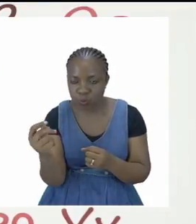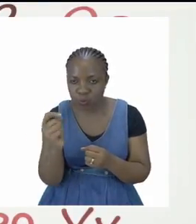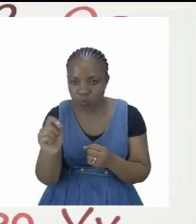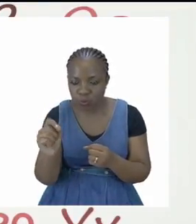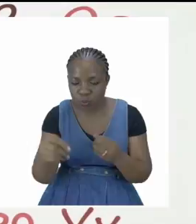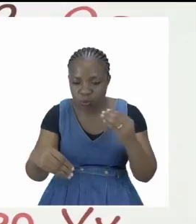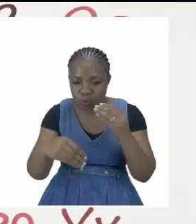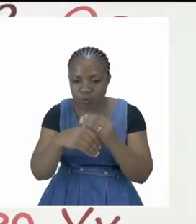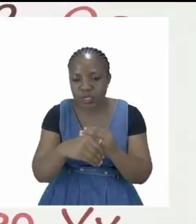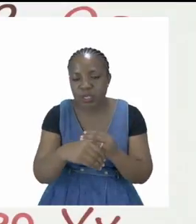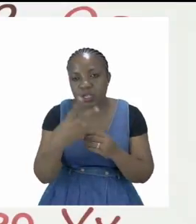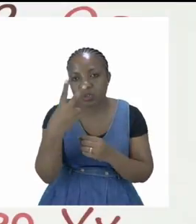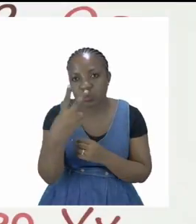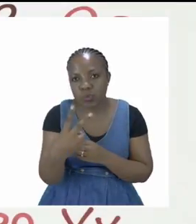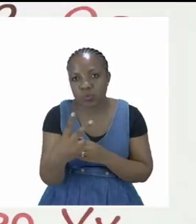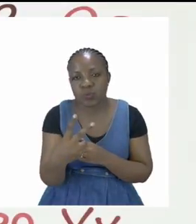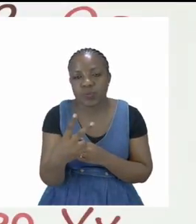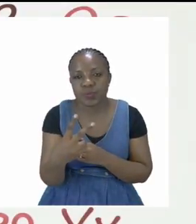2.